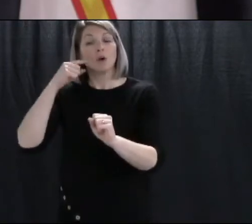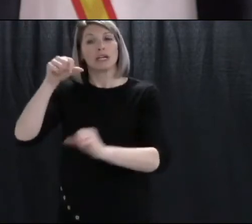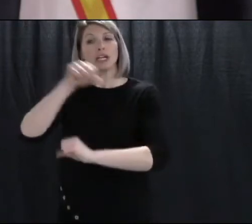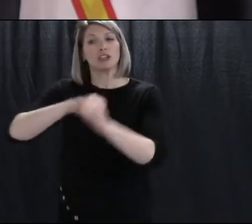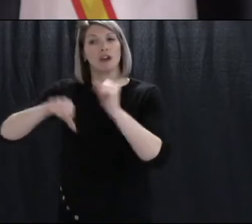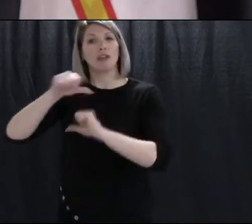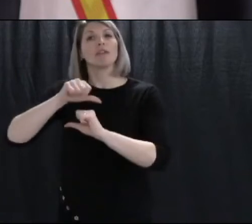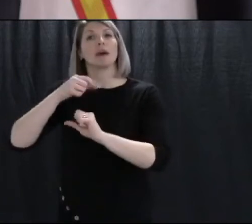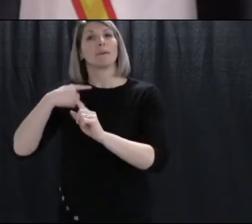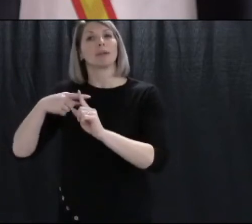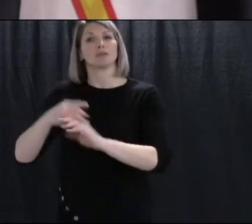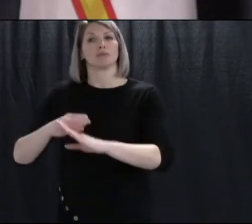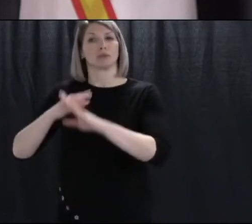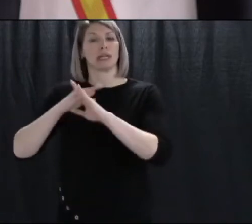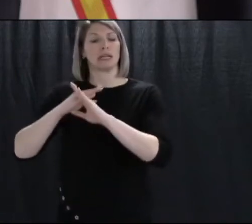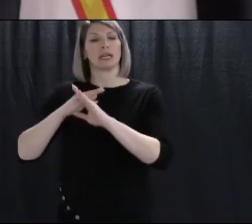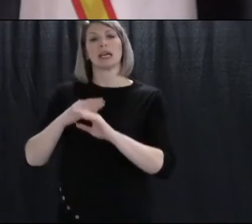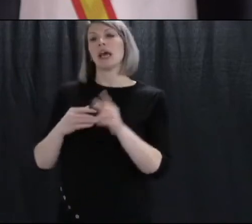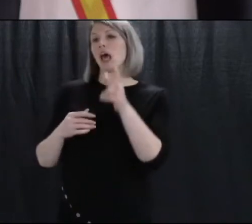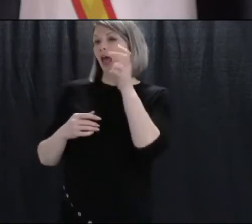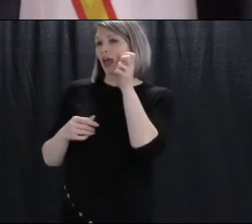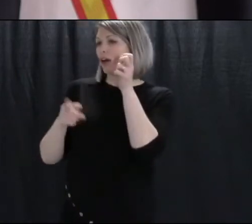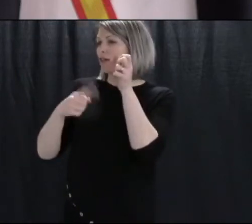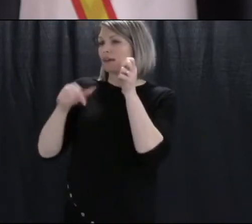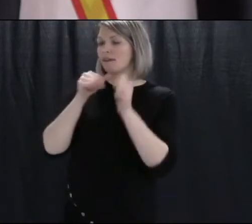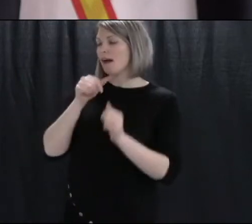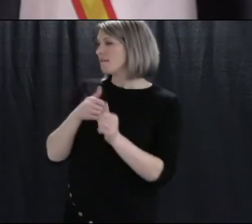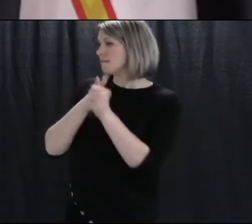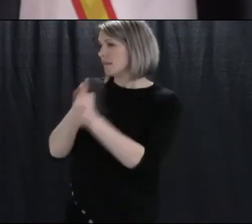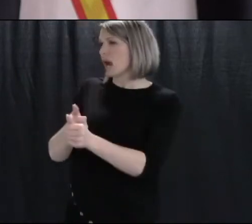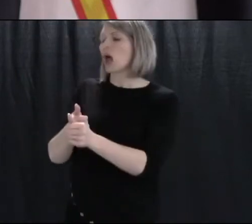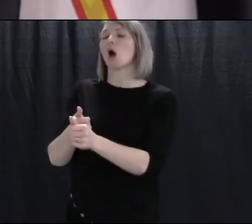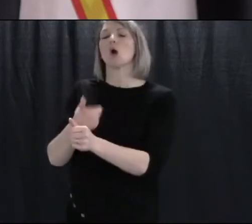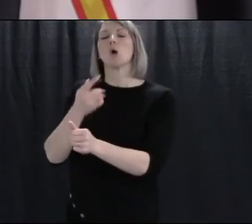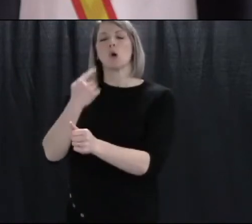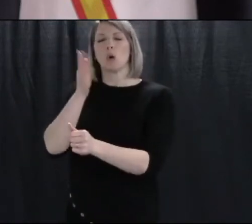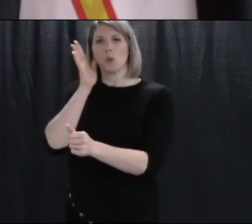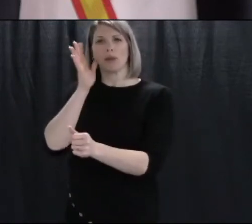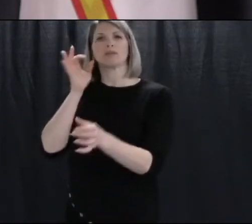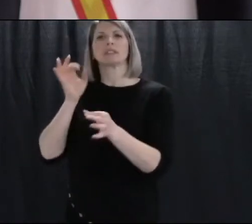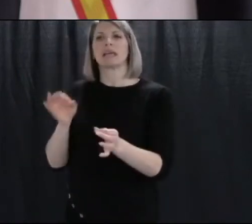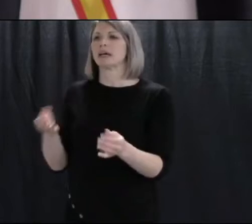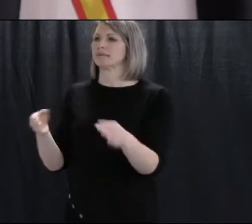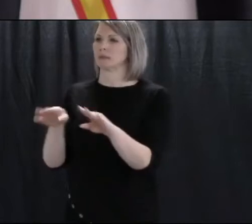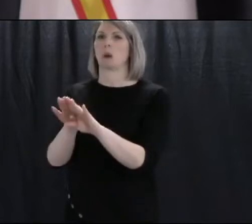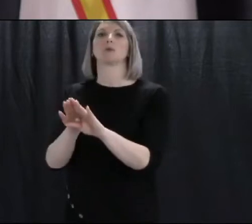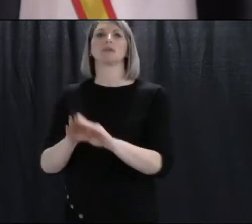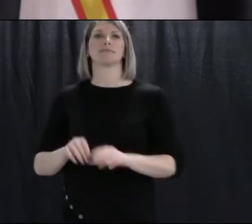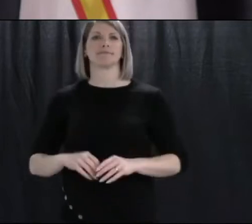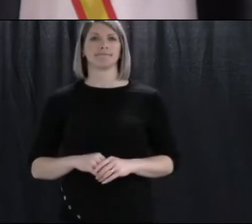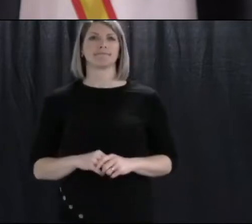But really, when they're not compliant, well, we will make the decision to protect Newfoundlanders and Labradorians on those